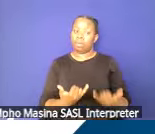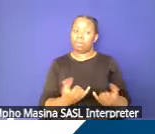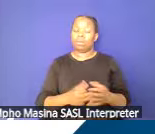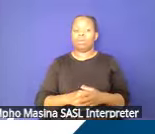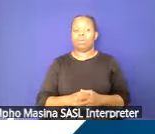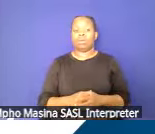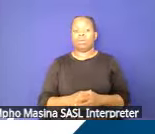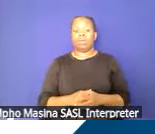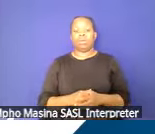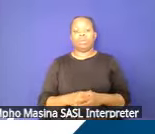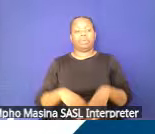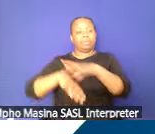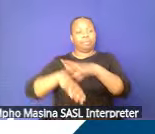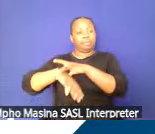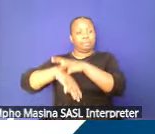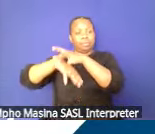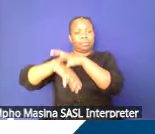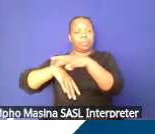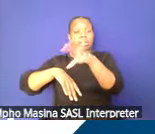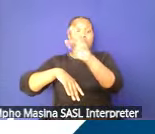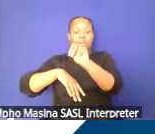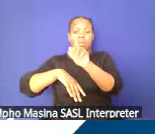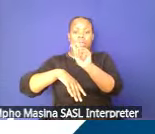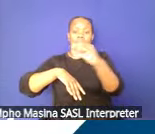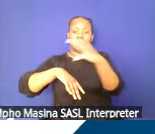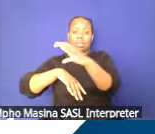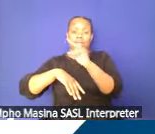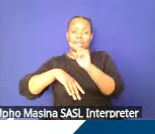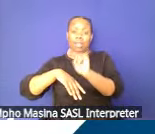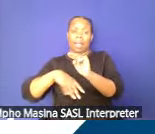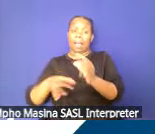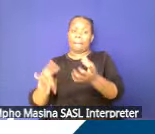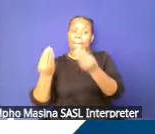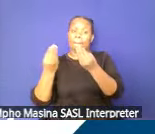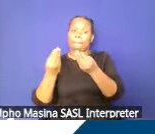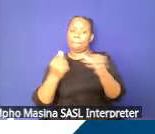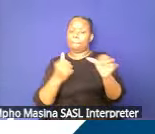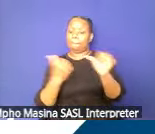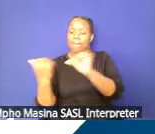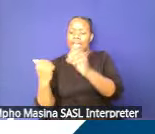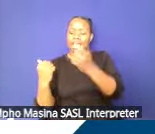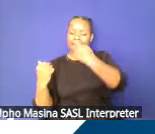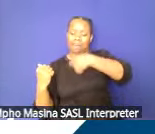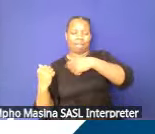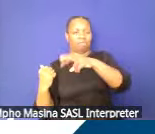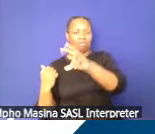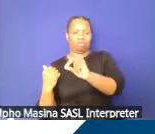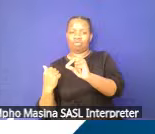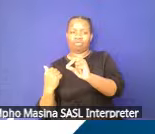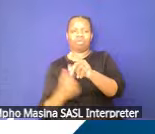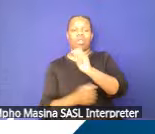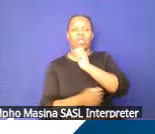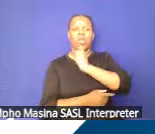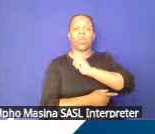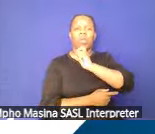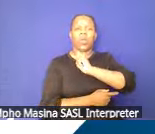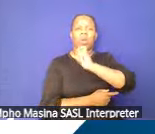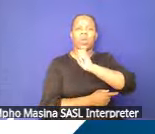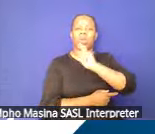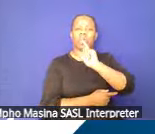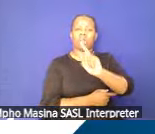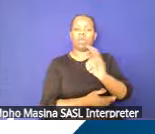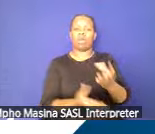the medical tax credit is a rebate that is not refundable, but is used to reduce